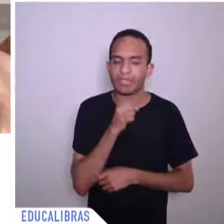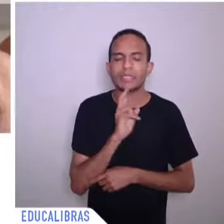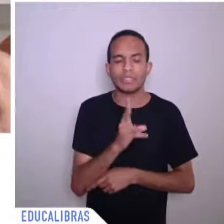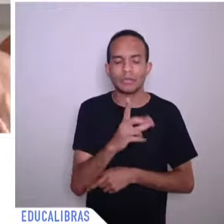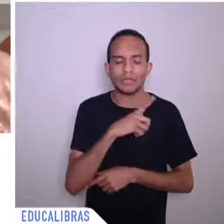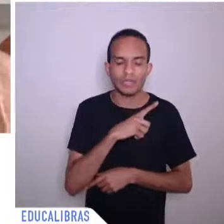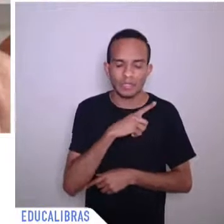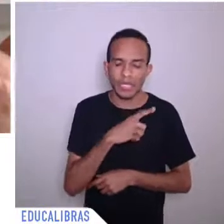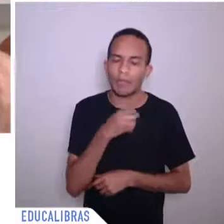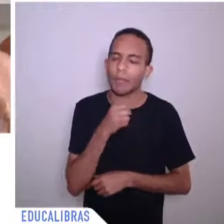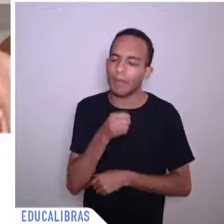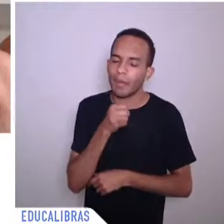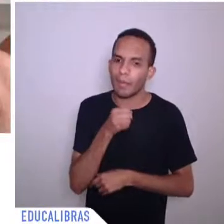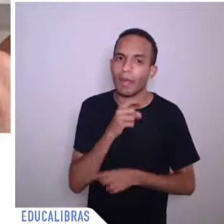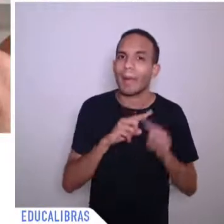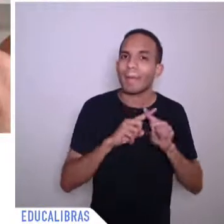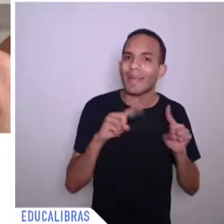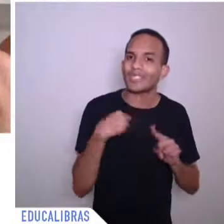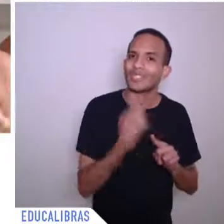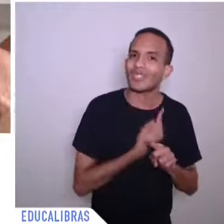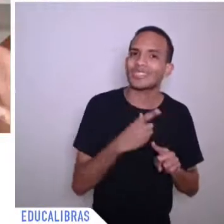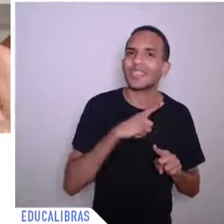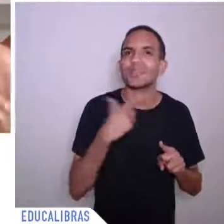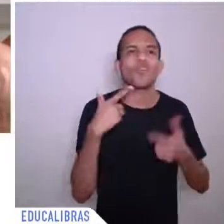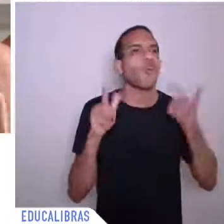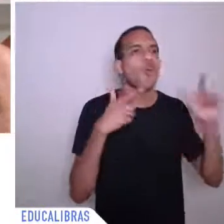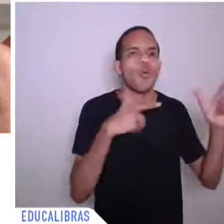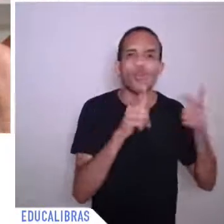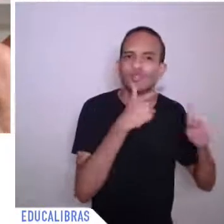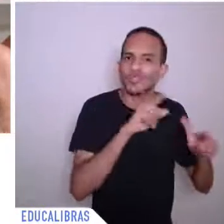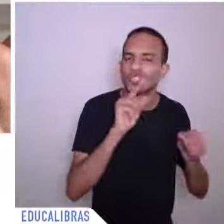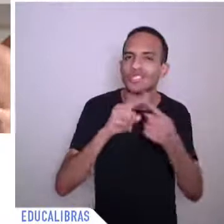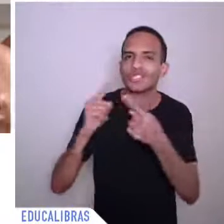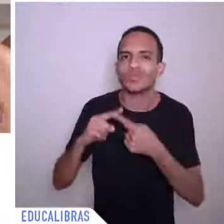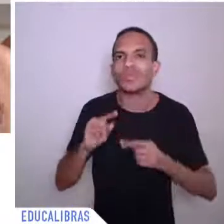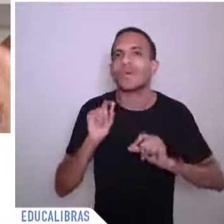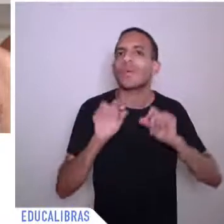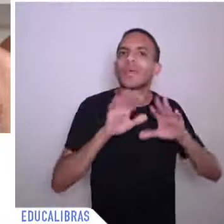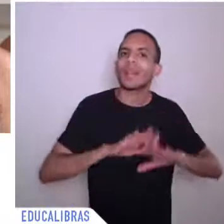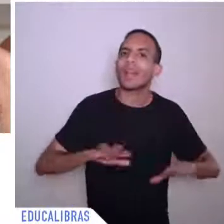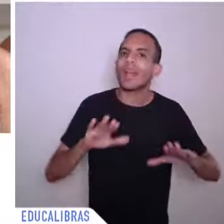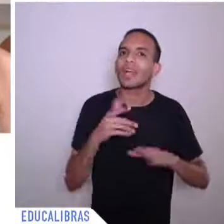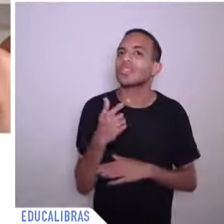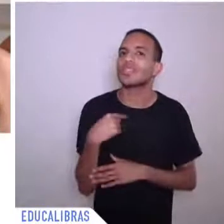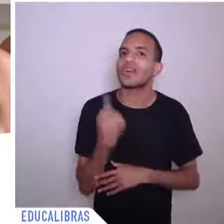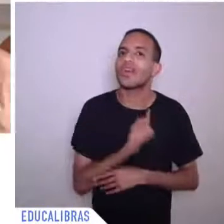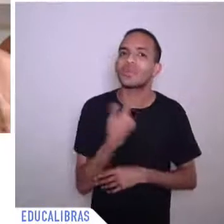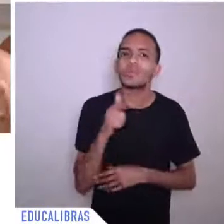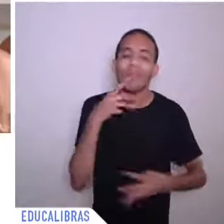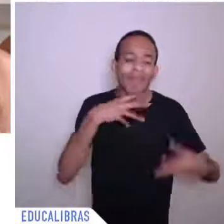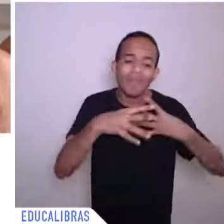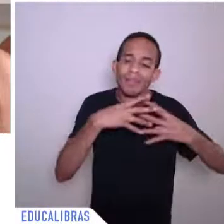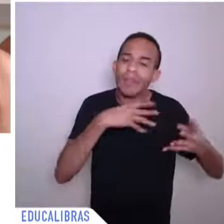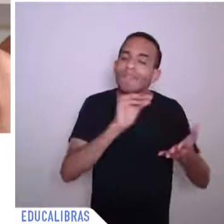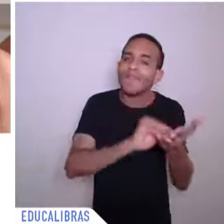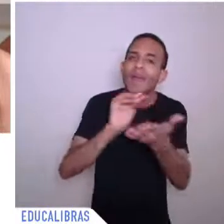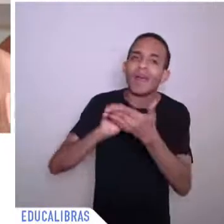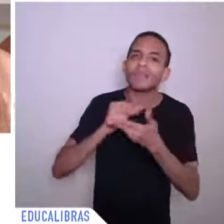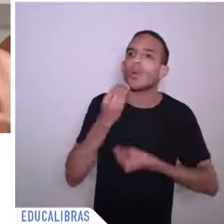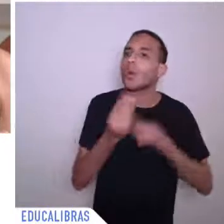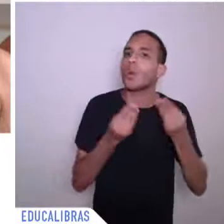of journalism. They do still exist. We have several other mediators, but we don't have